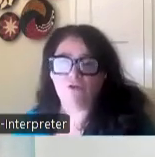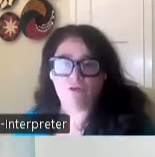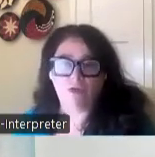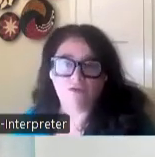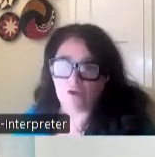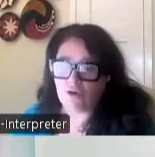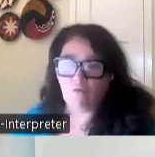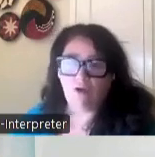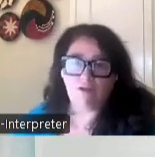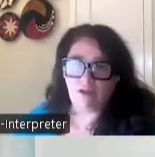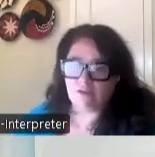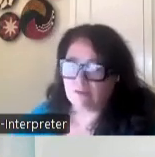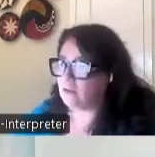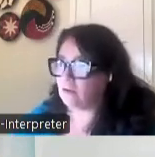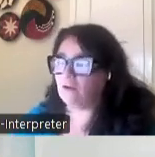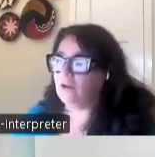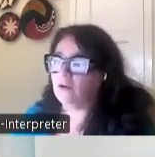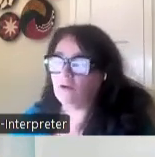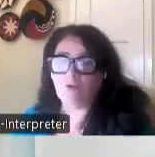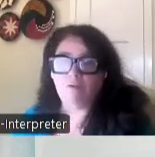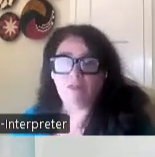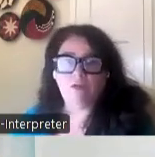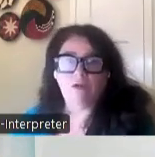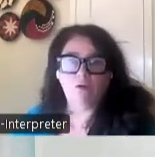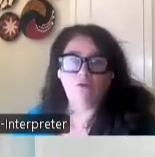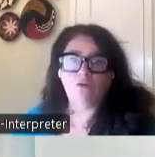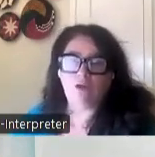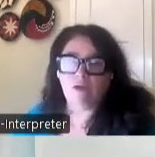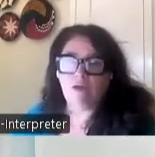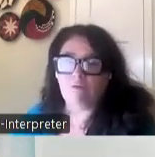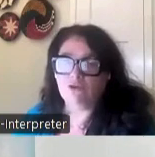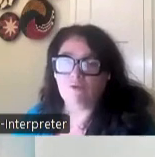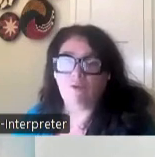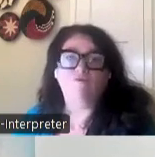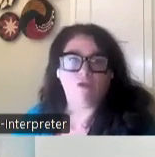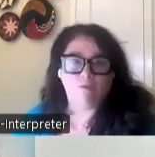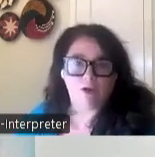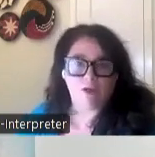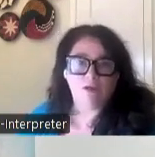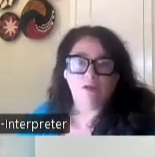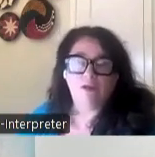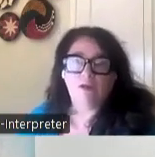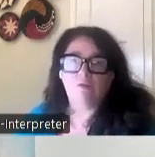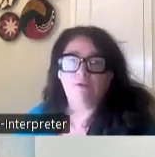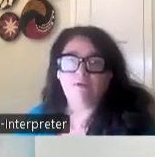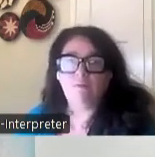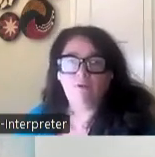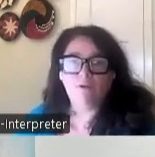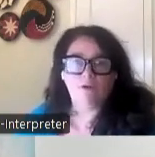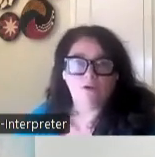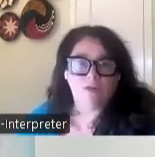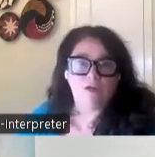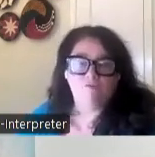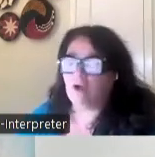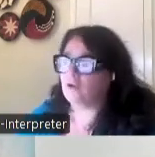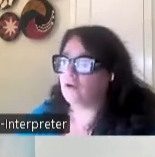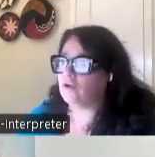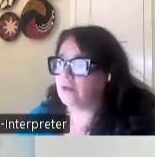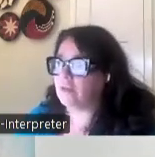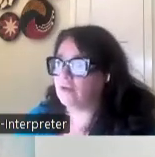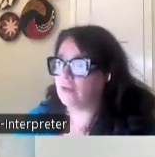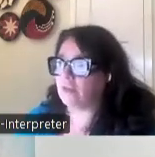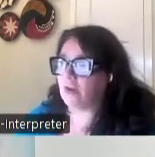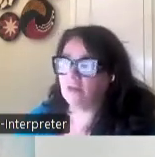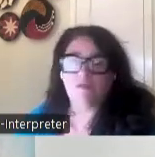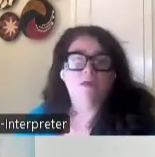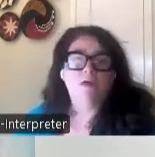this, by the way, is from the past decade, so I'm only focusing on the last 10 years. We start with what was then essentially a historically severe